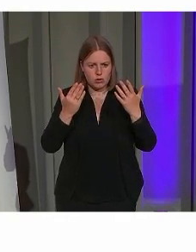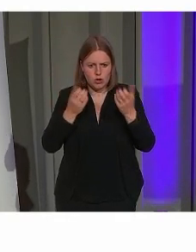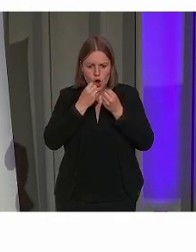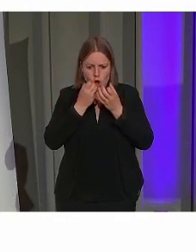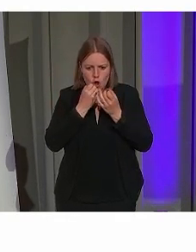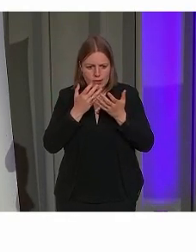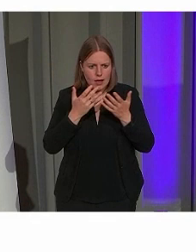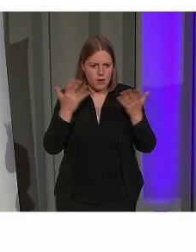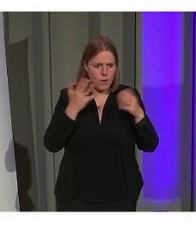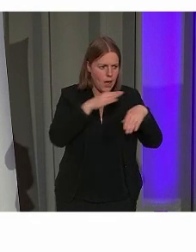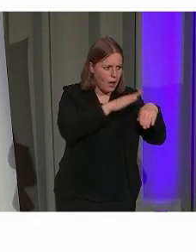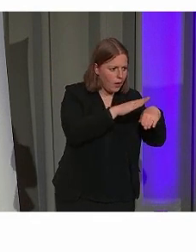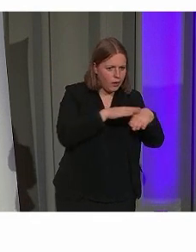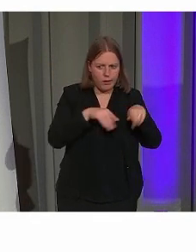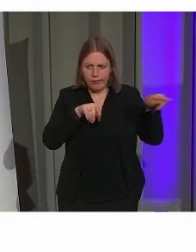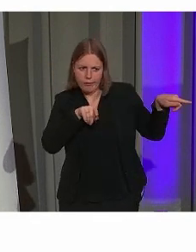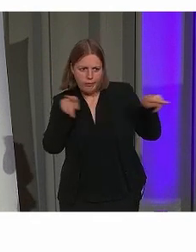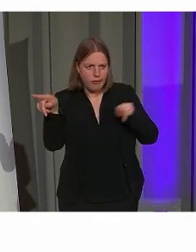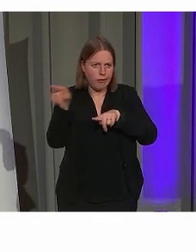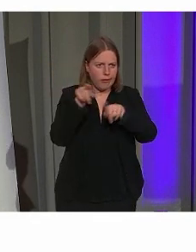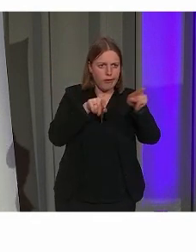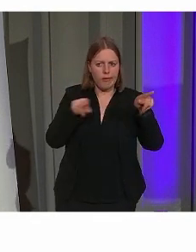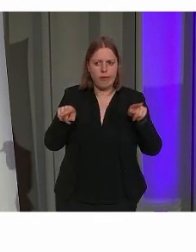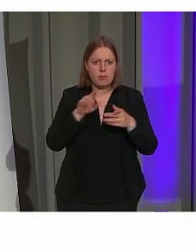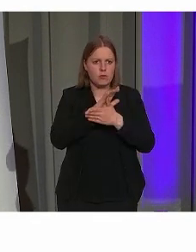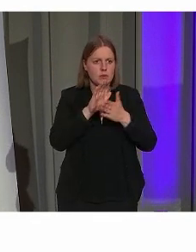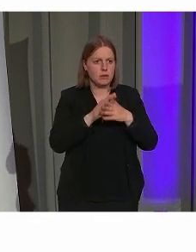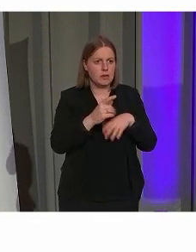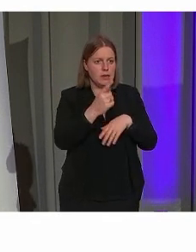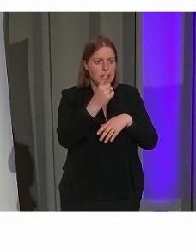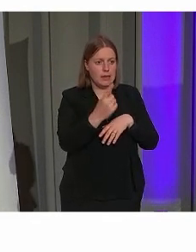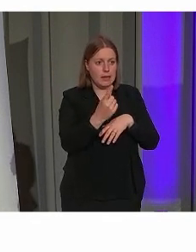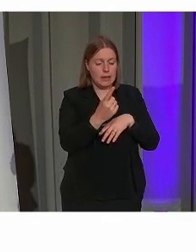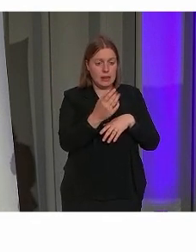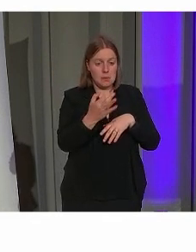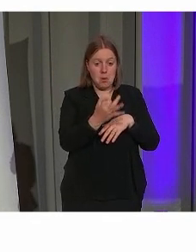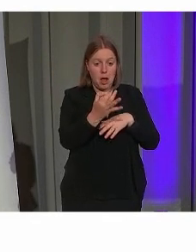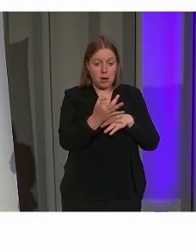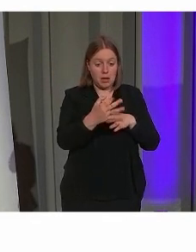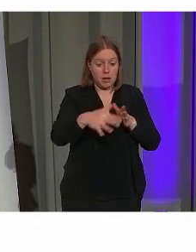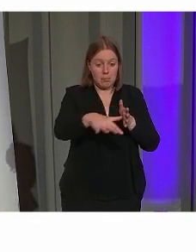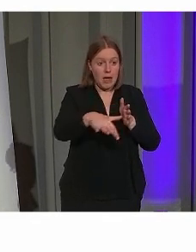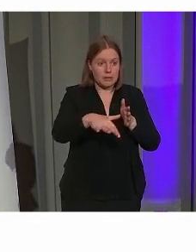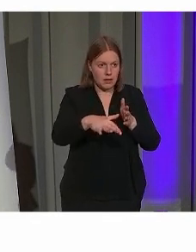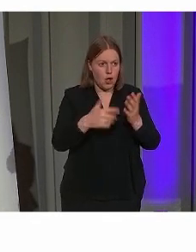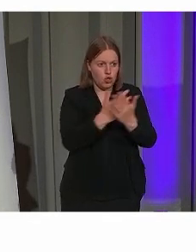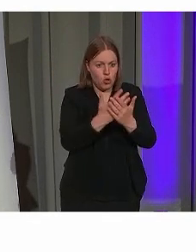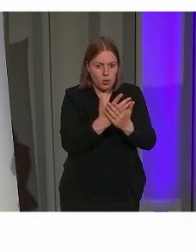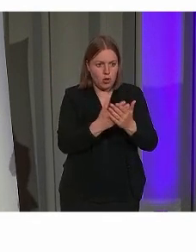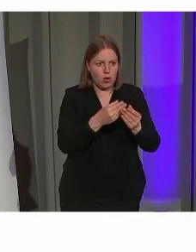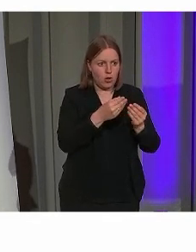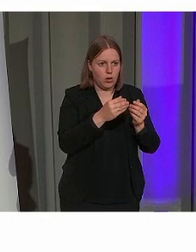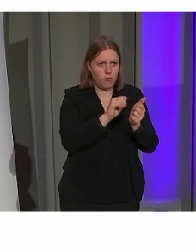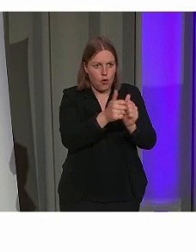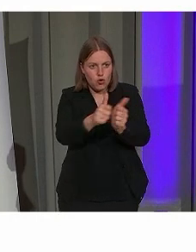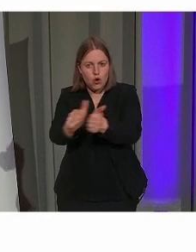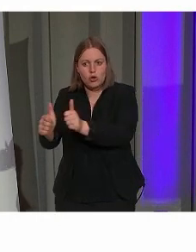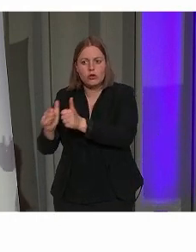with numbering of each of the points of interest with